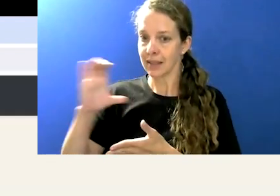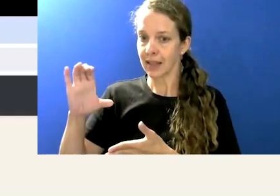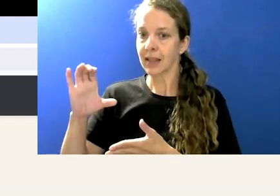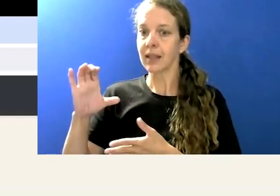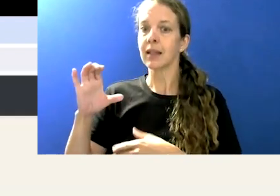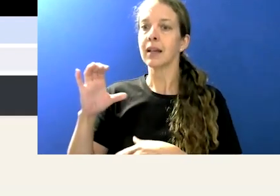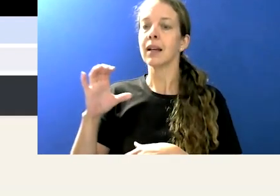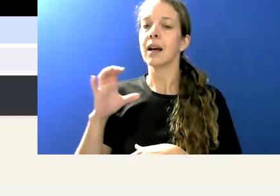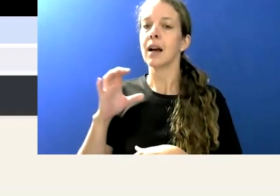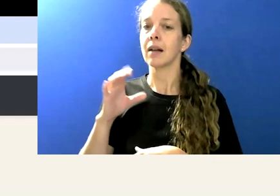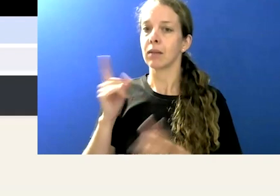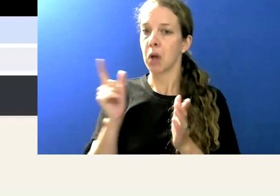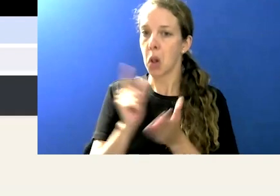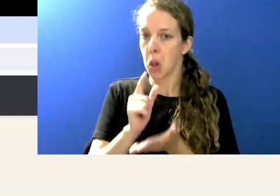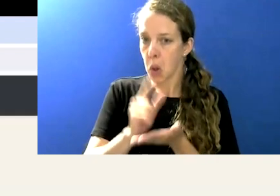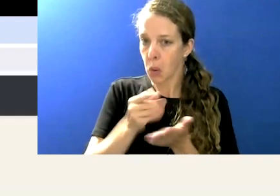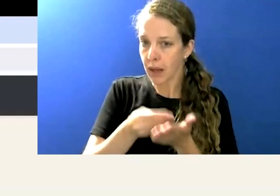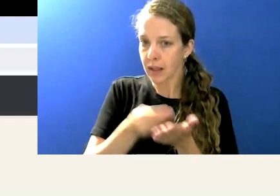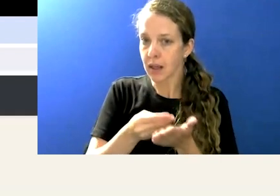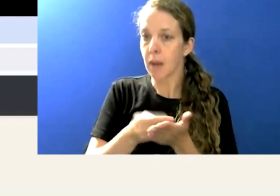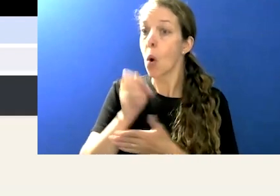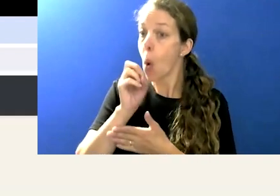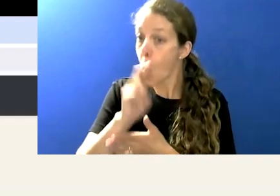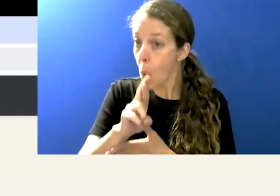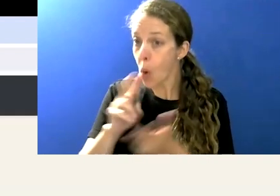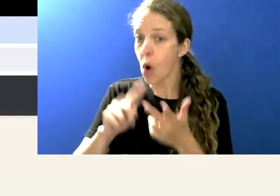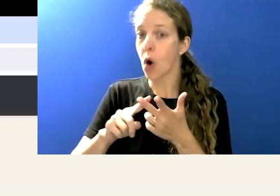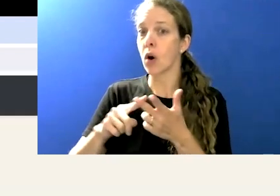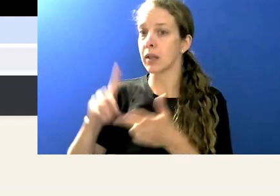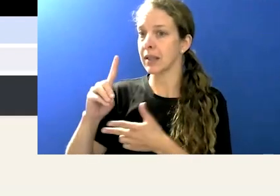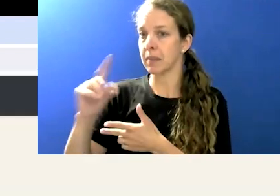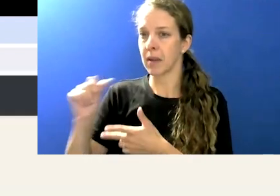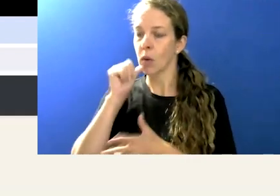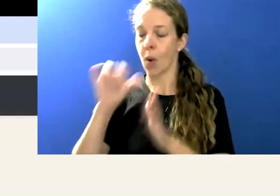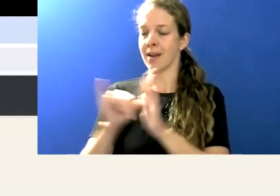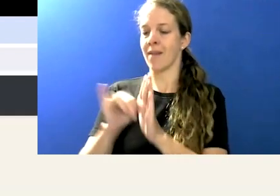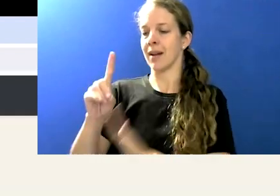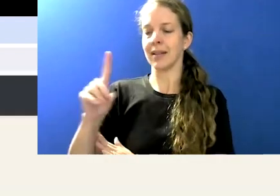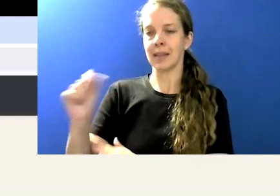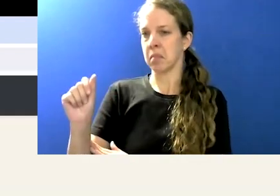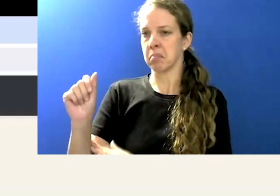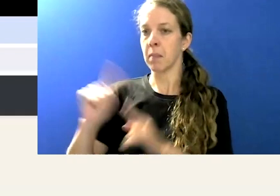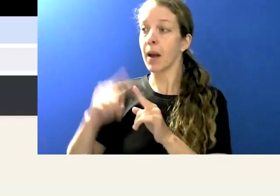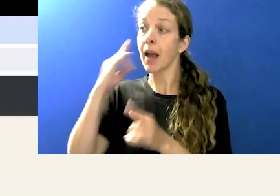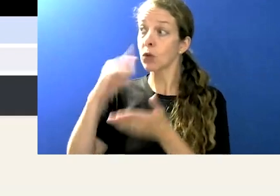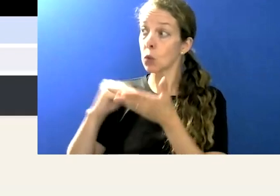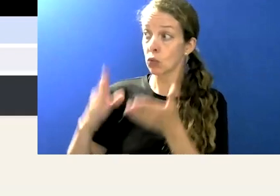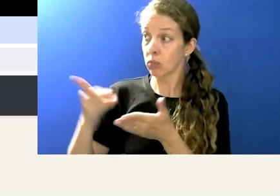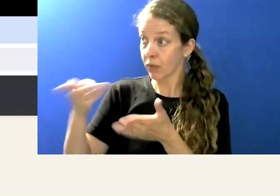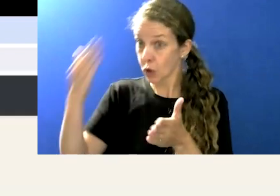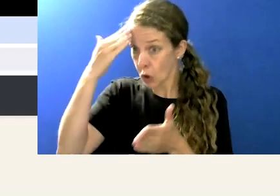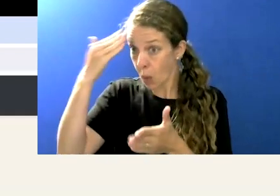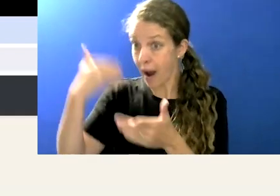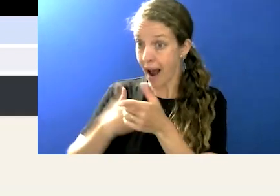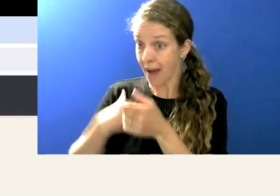generation or low income or disability. Like I mentioned earlier, we don't identify disability. If a student tells us that they've already have a